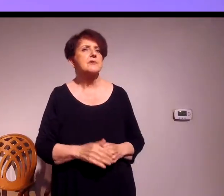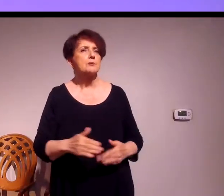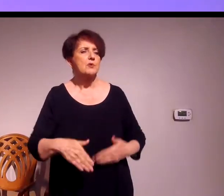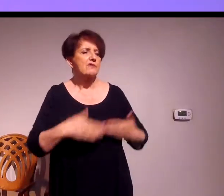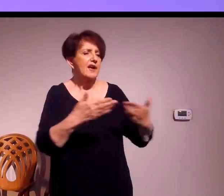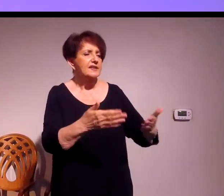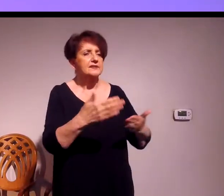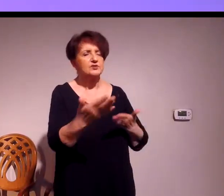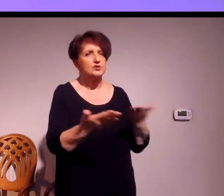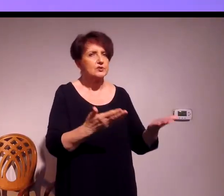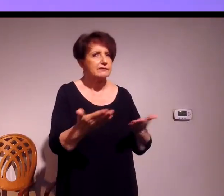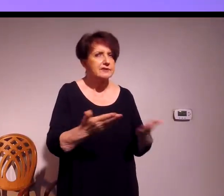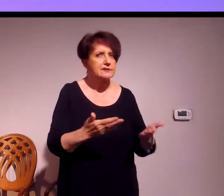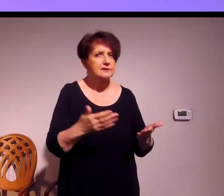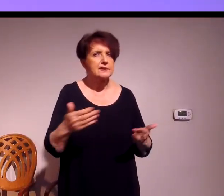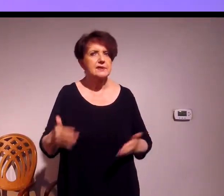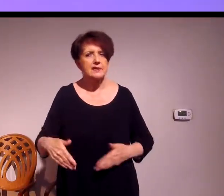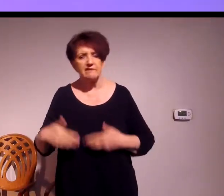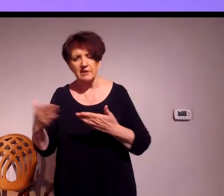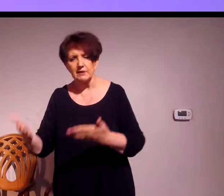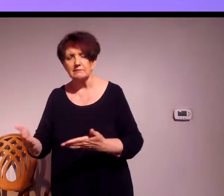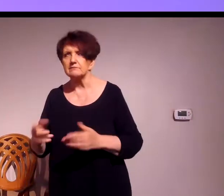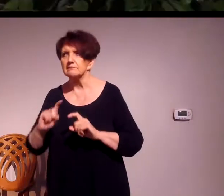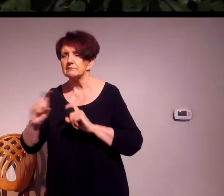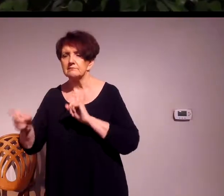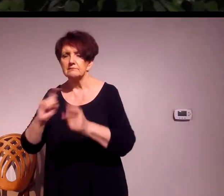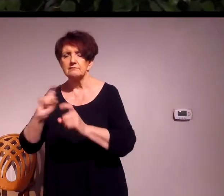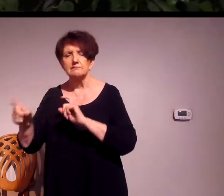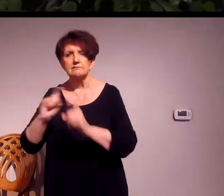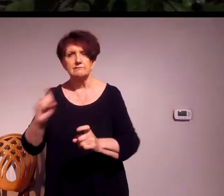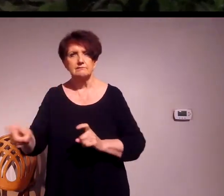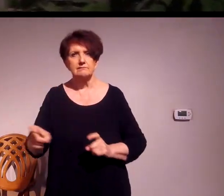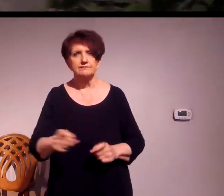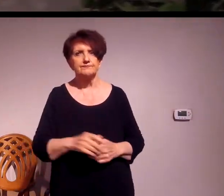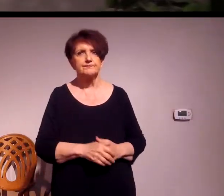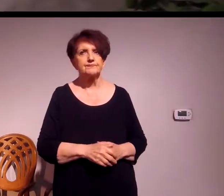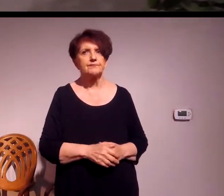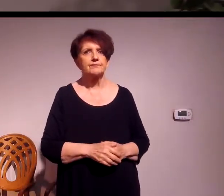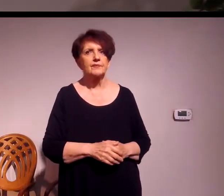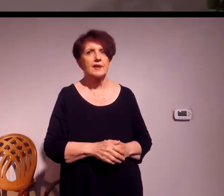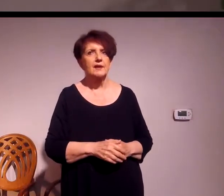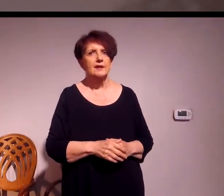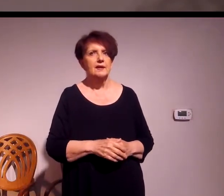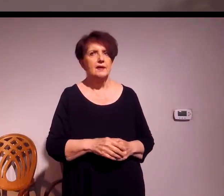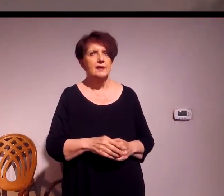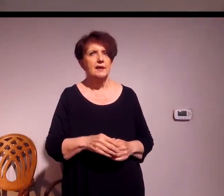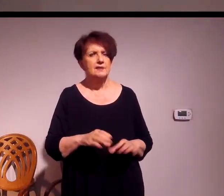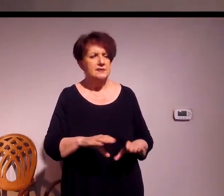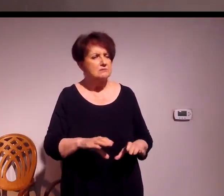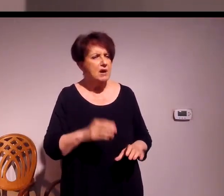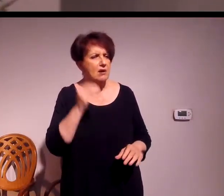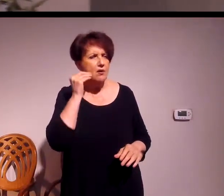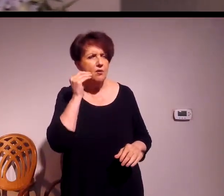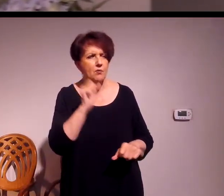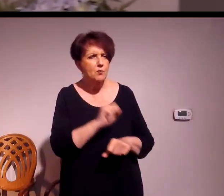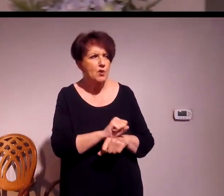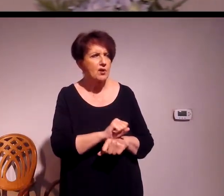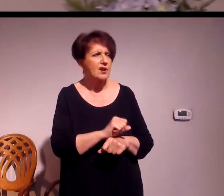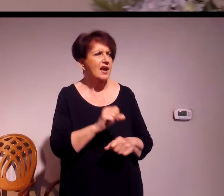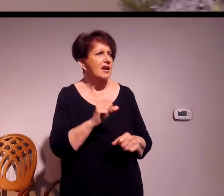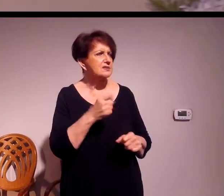service and giving to other people. But I also want you to know that I did my homework and I've told this story at CSL